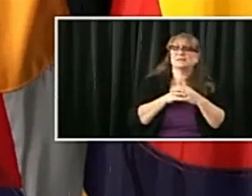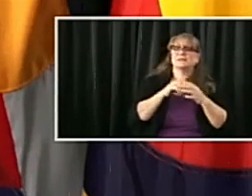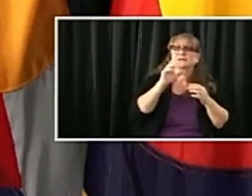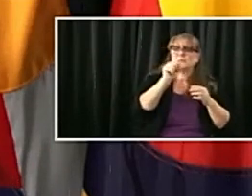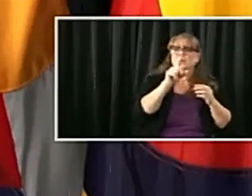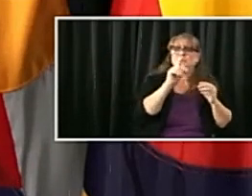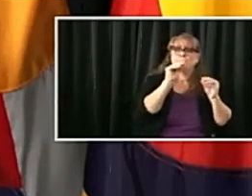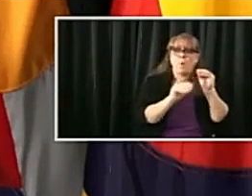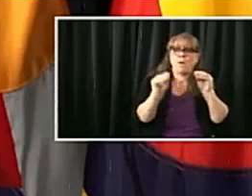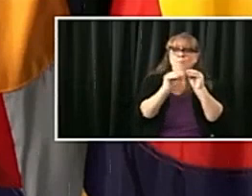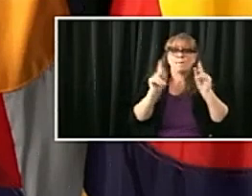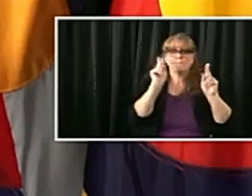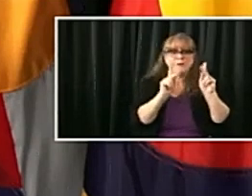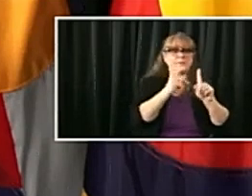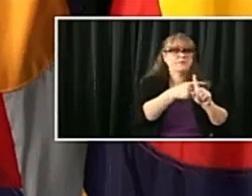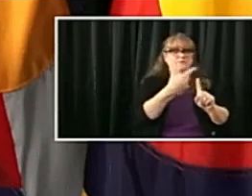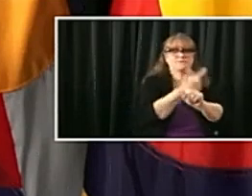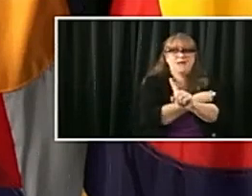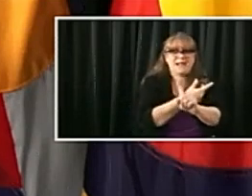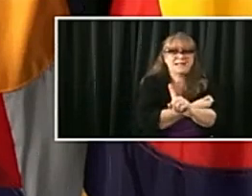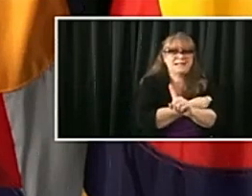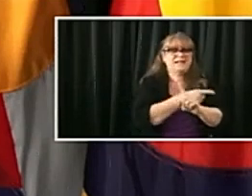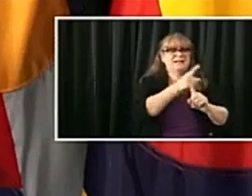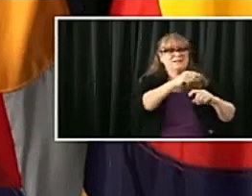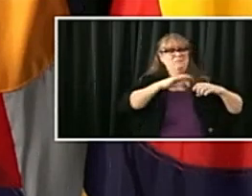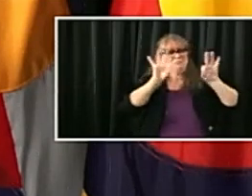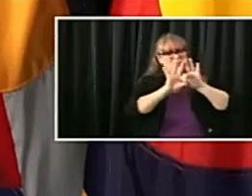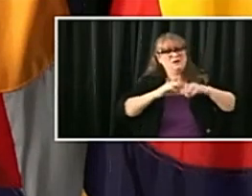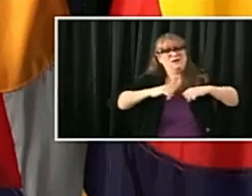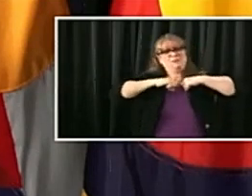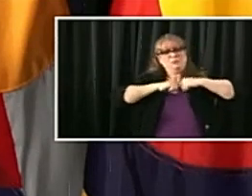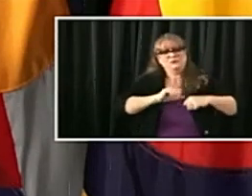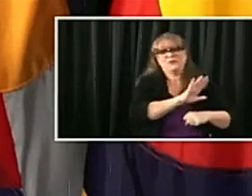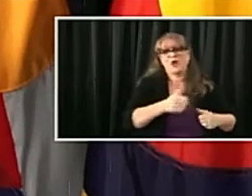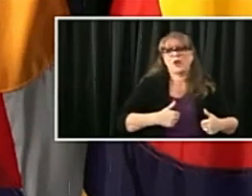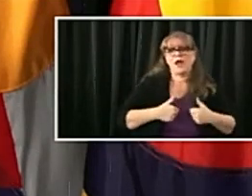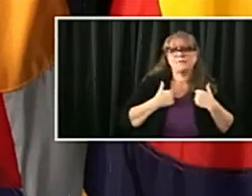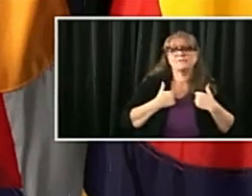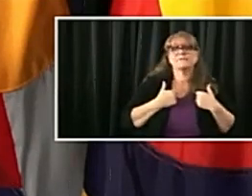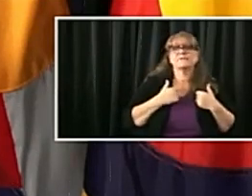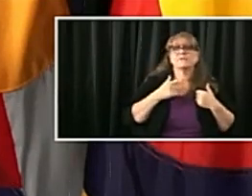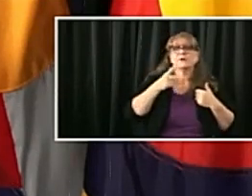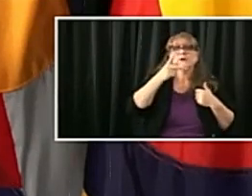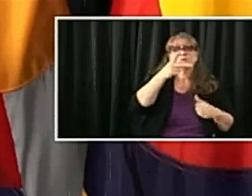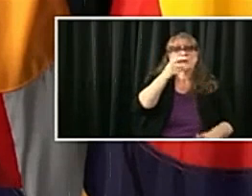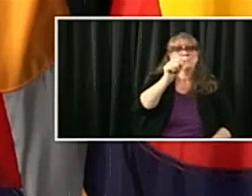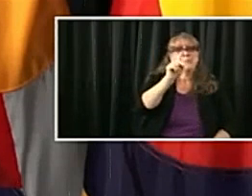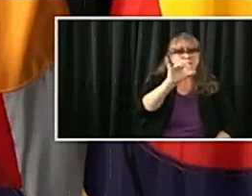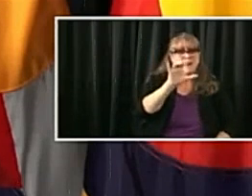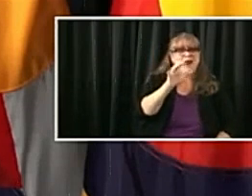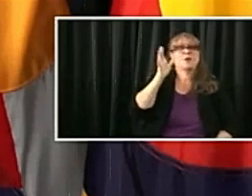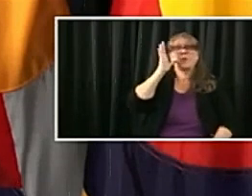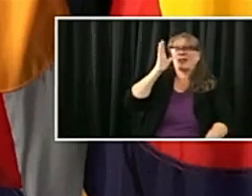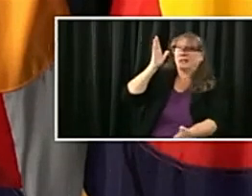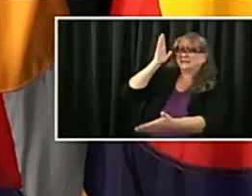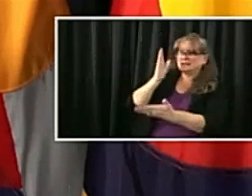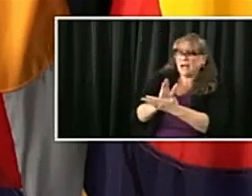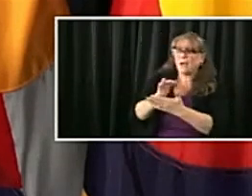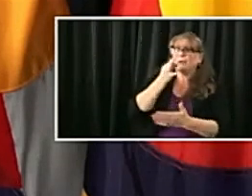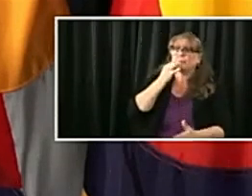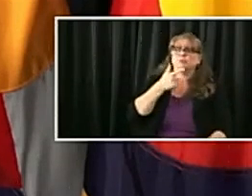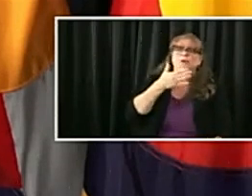it'll save lives now, and then the pandemic will end sooner rather than later. Is there a sense of relief when cases maybe hit a